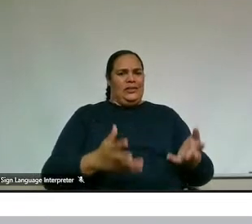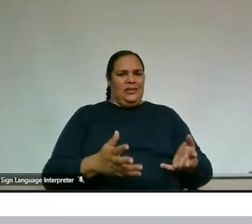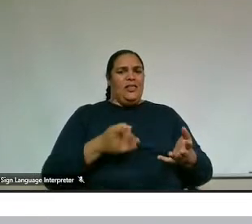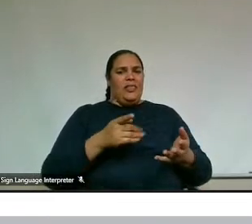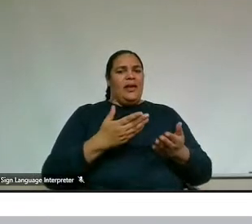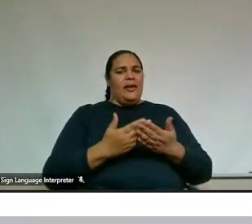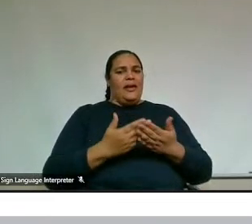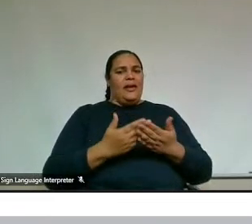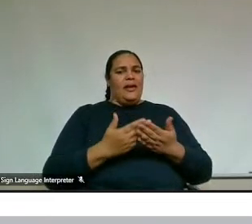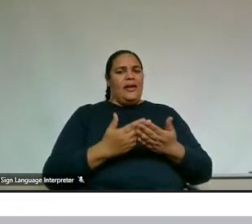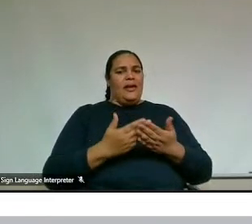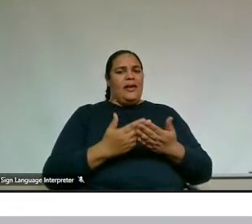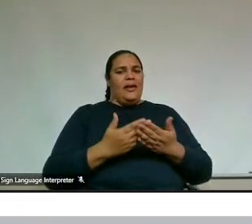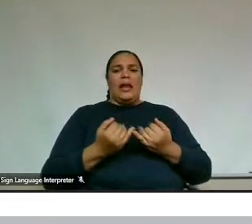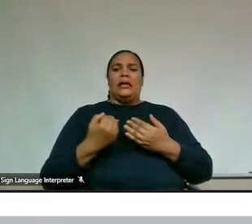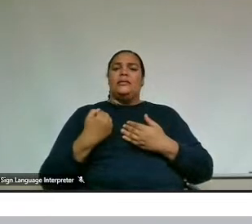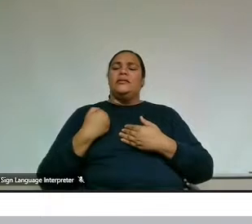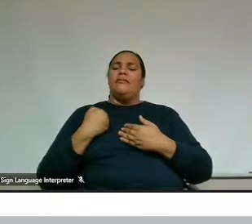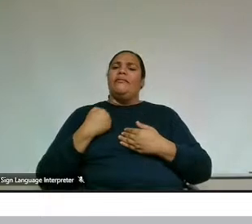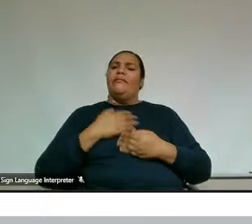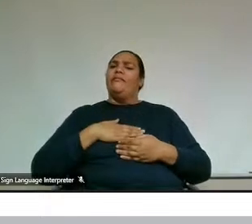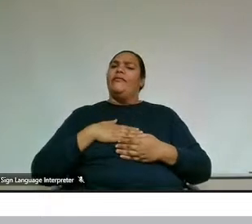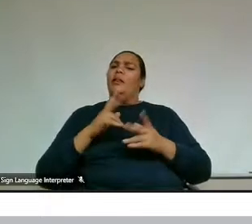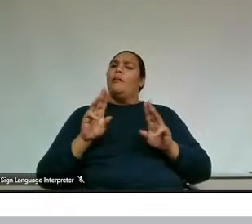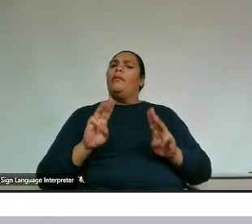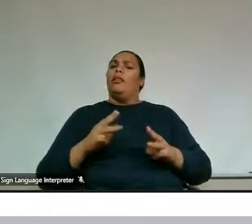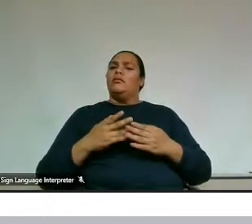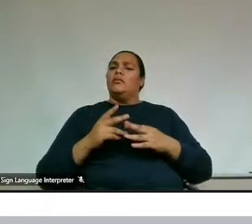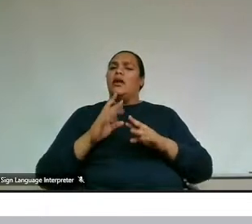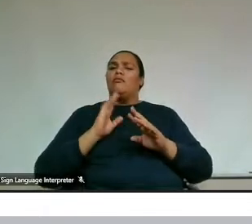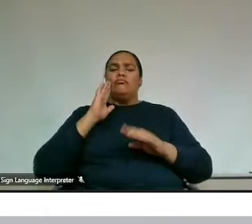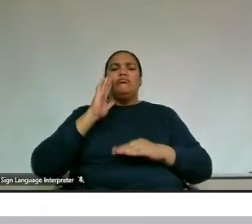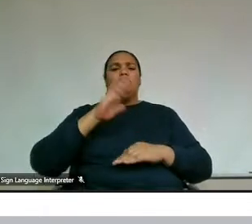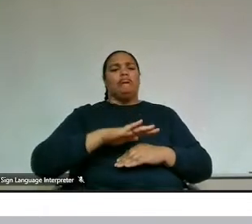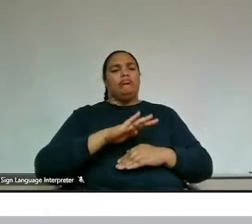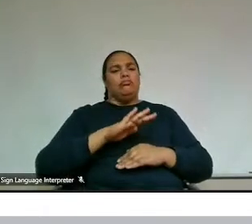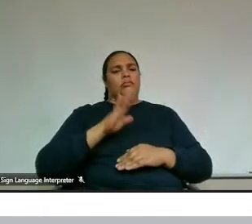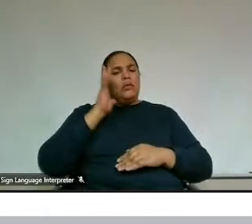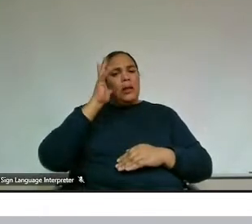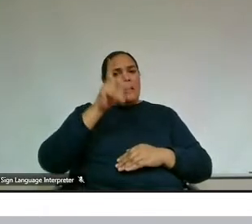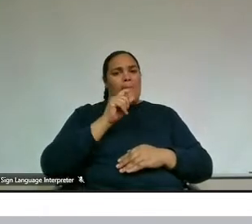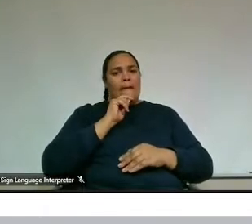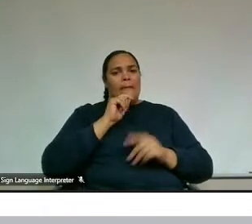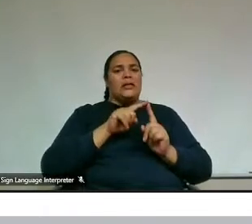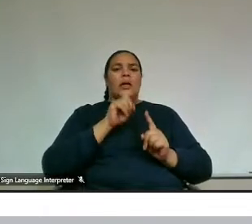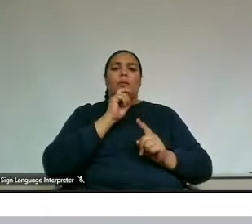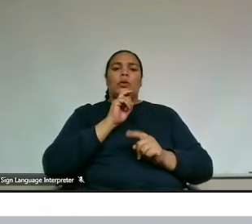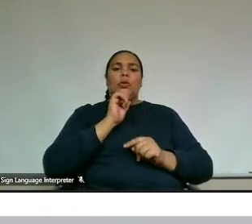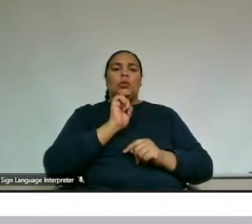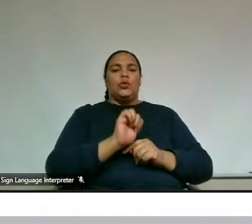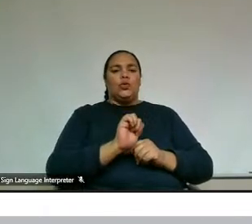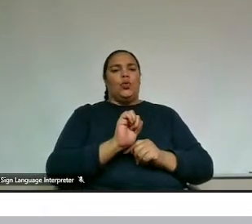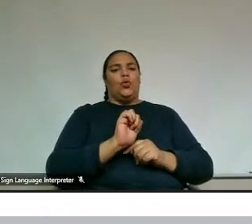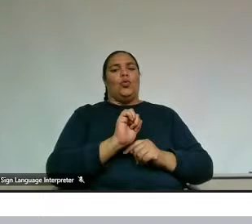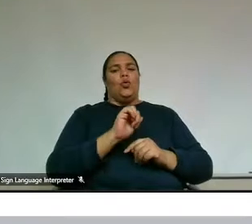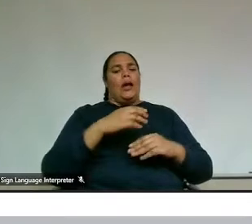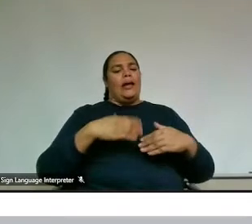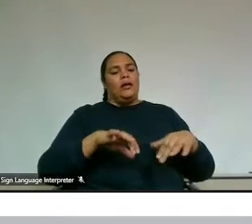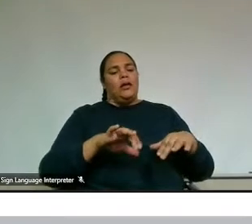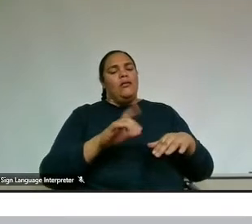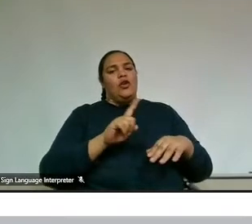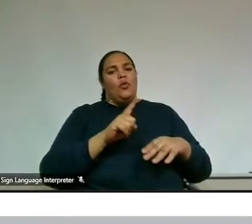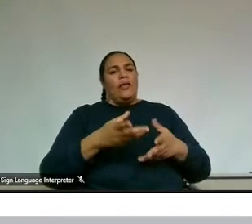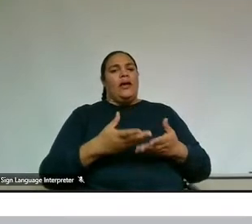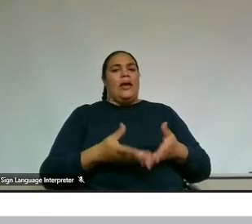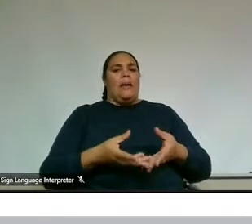could get some sort of a safe place to stay overnight and utilize the commercial activities to